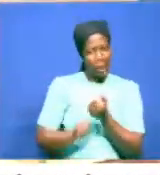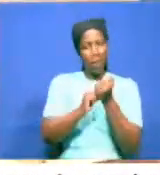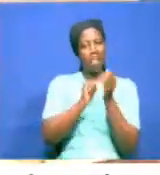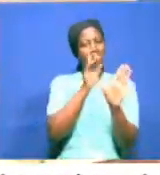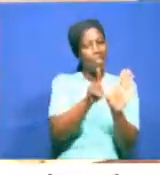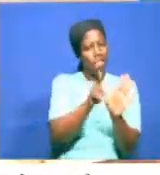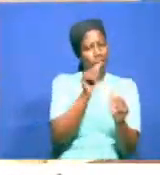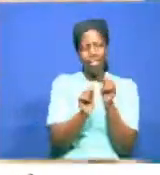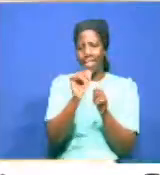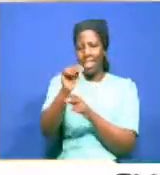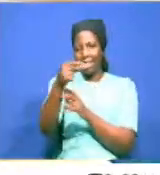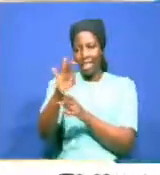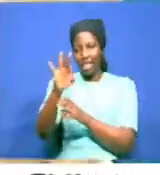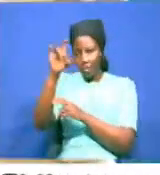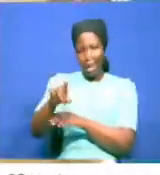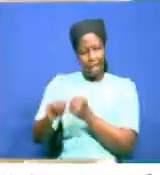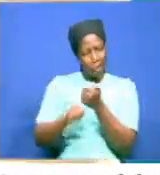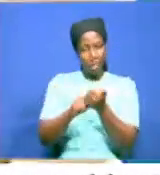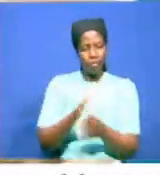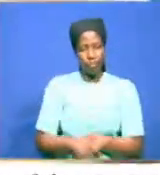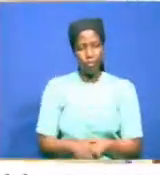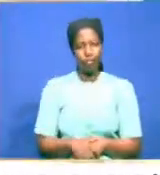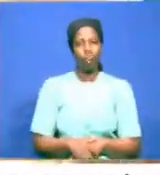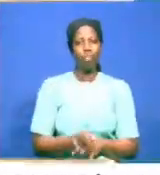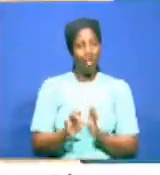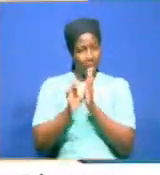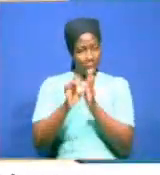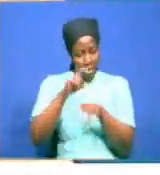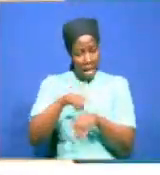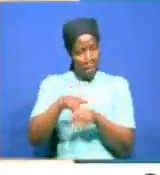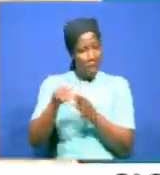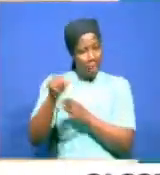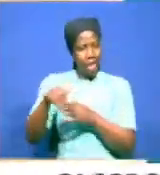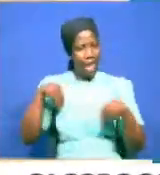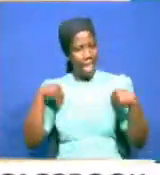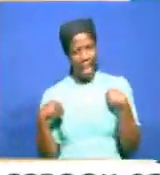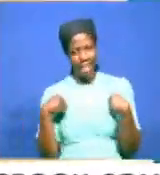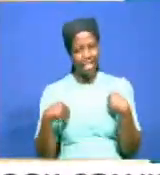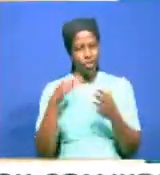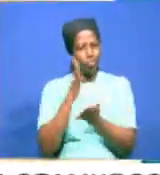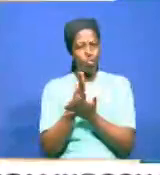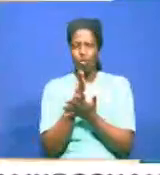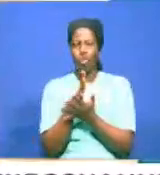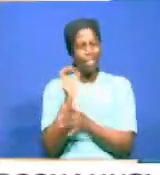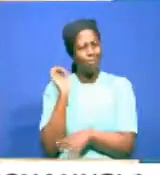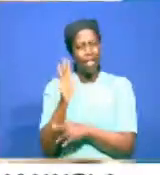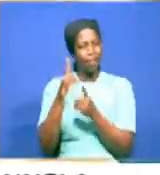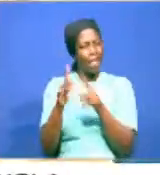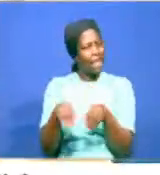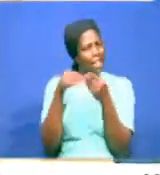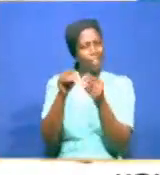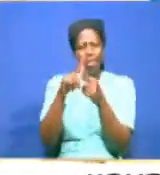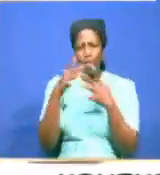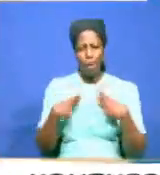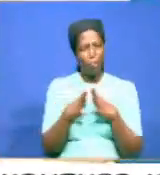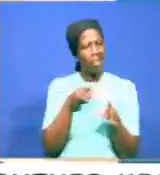by NHIF. Yes. Like, I can tell you for sure, when it comes to crutches, mm-hmm. they're expensive, but they're not given to mm-hmm. PWDs. Mm-hmm. When it